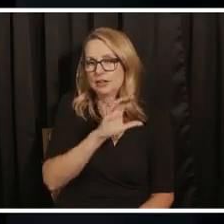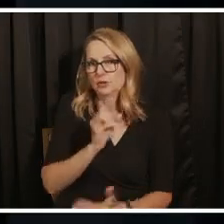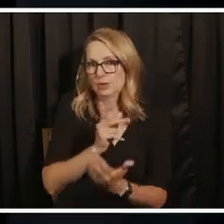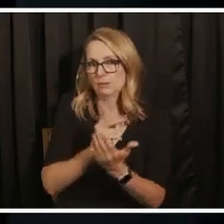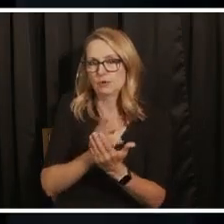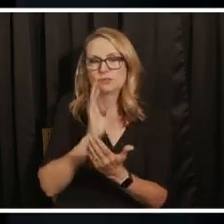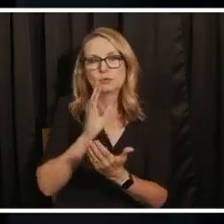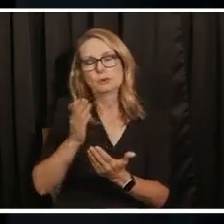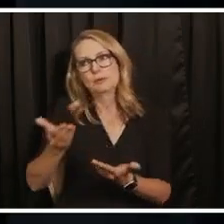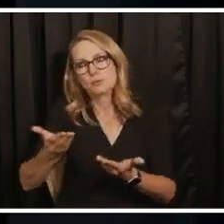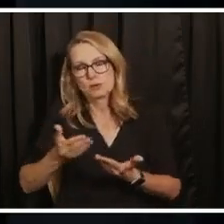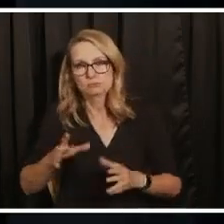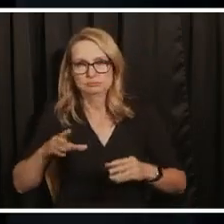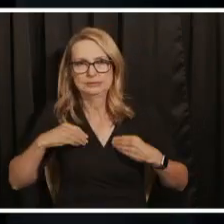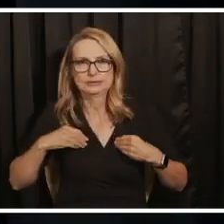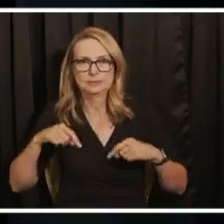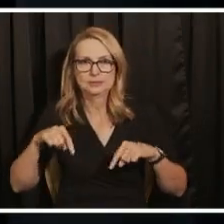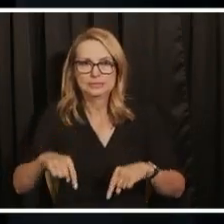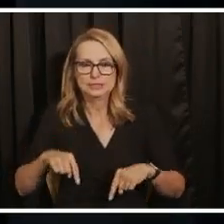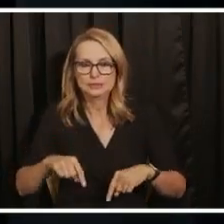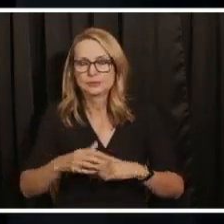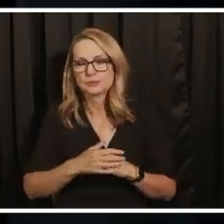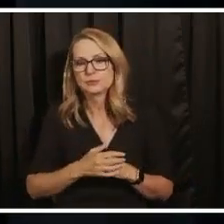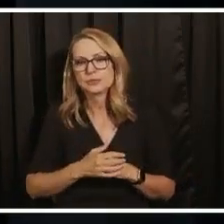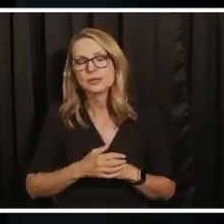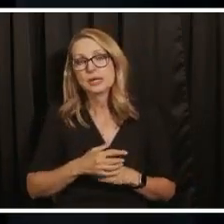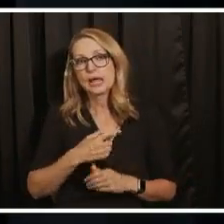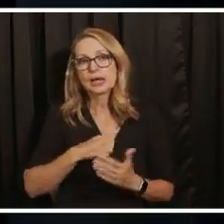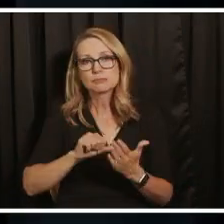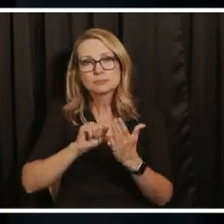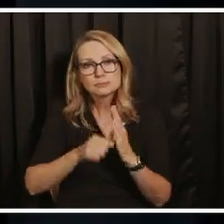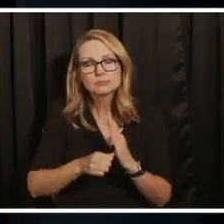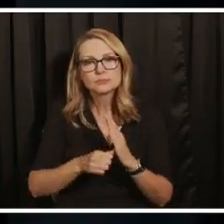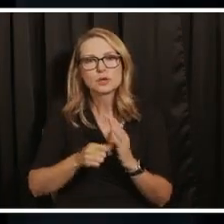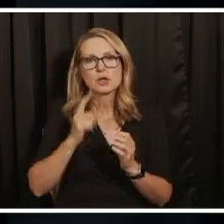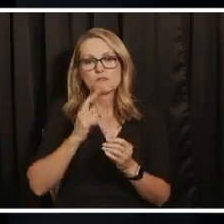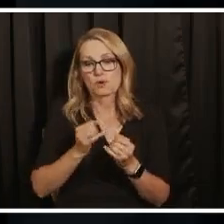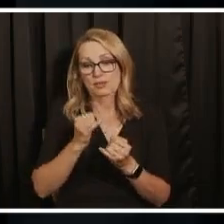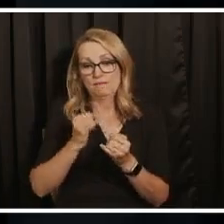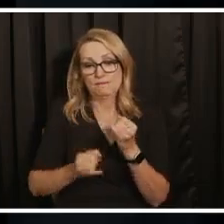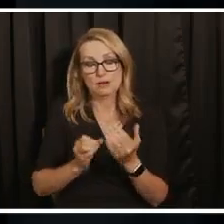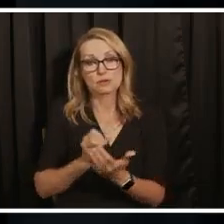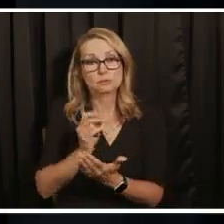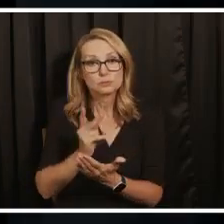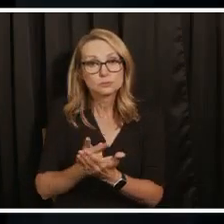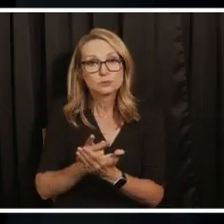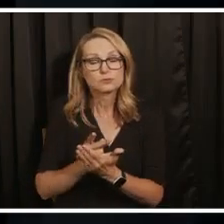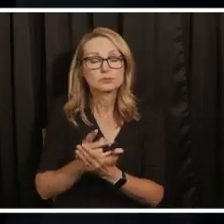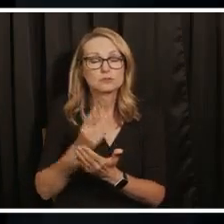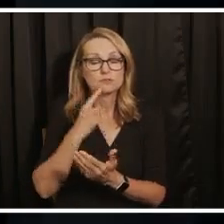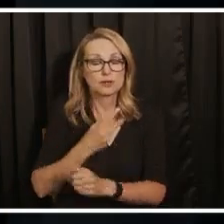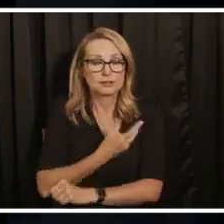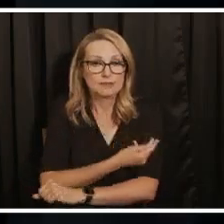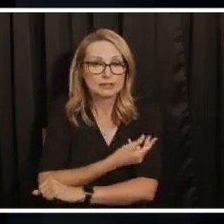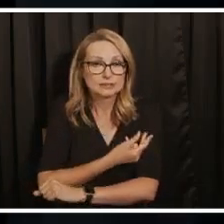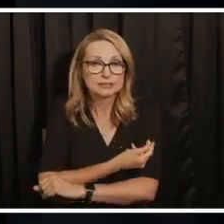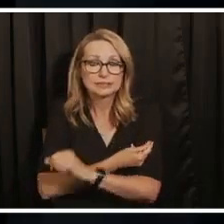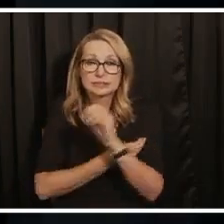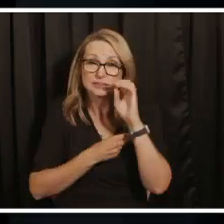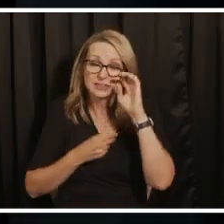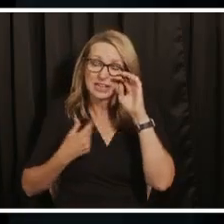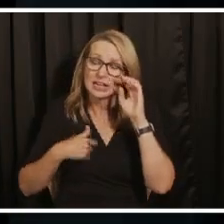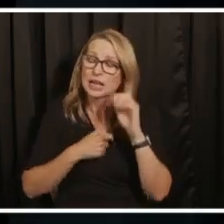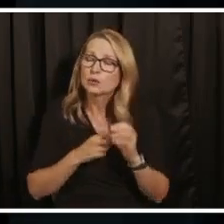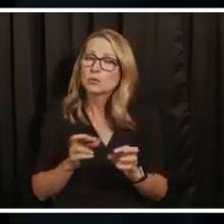this regard. I also reiterate our call for final approval of the vaccines, as well as we hope that